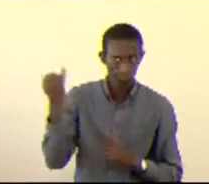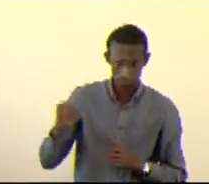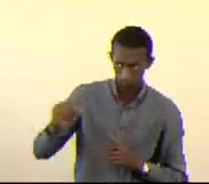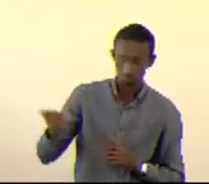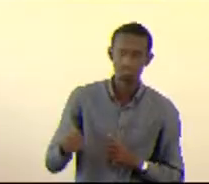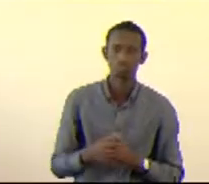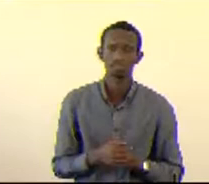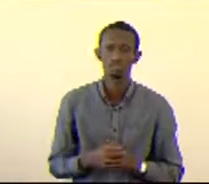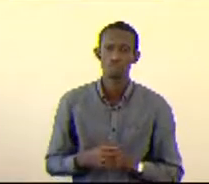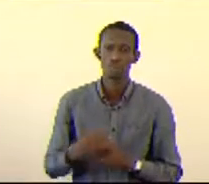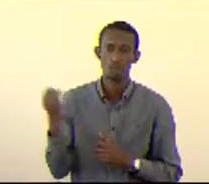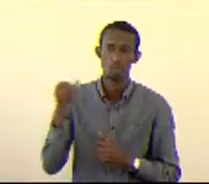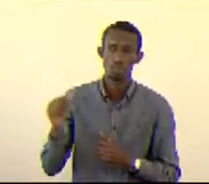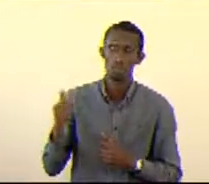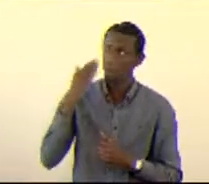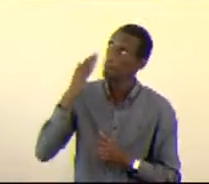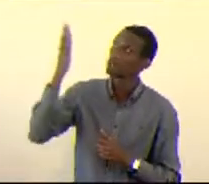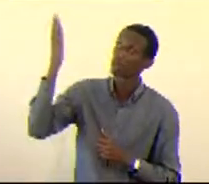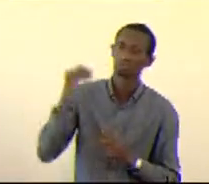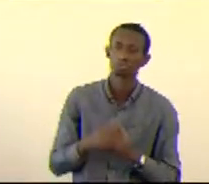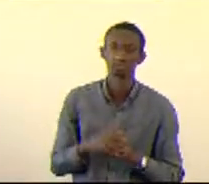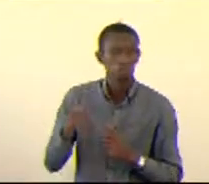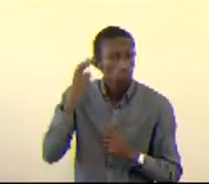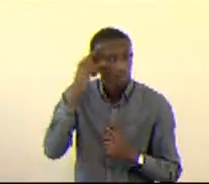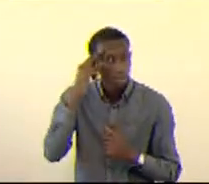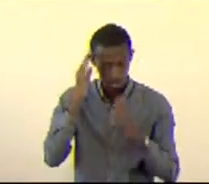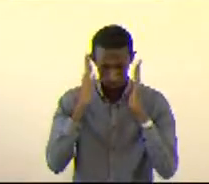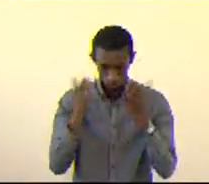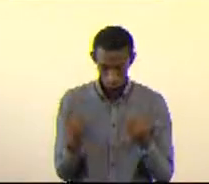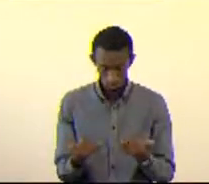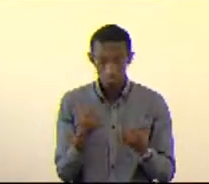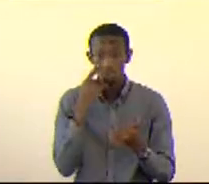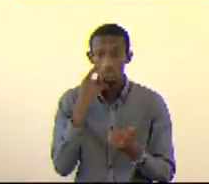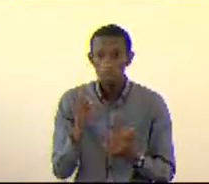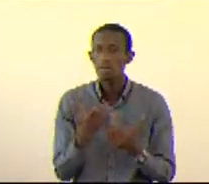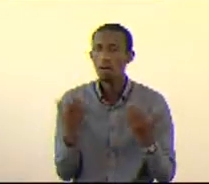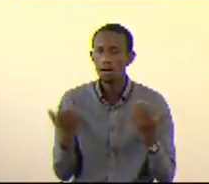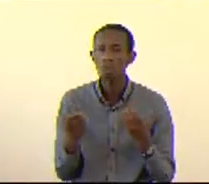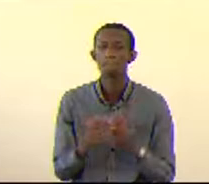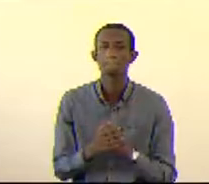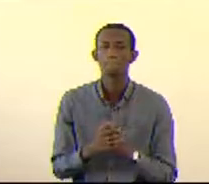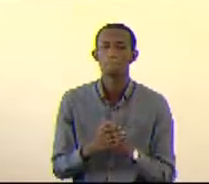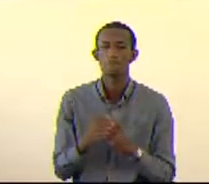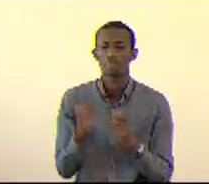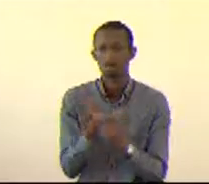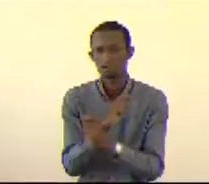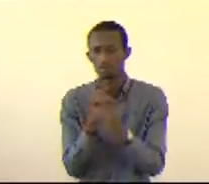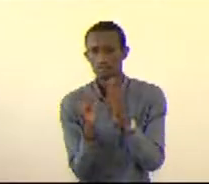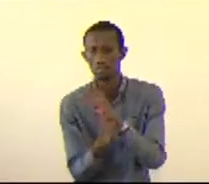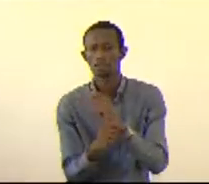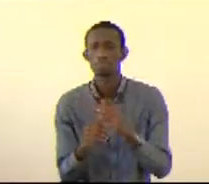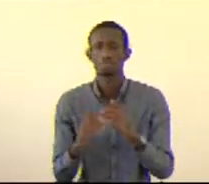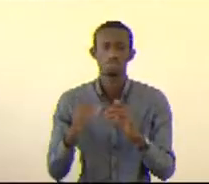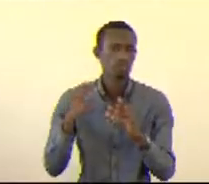is still talking about the heating curve, remember that is our main focus today, is the phase change. Remember last time we talked